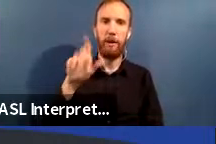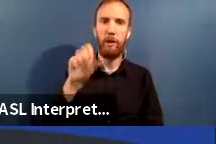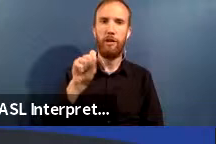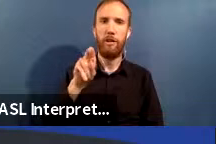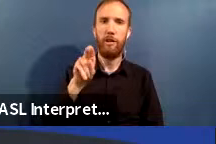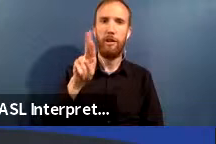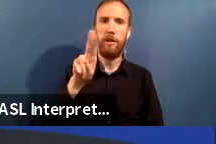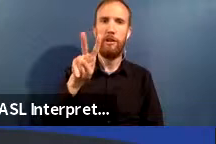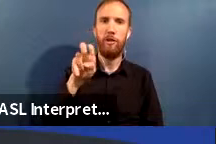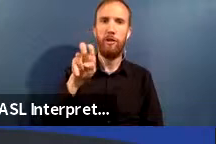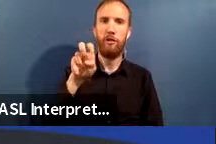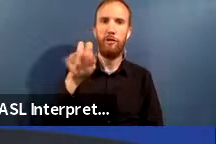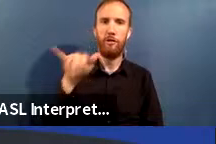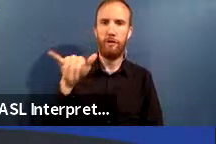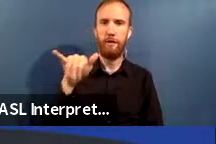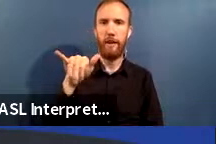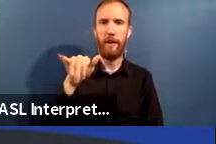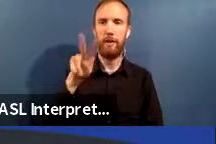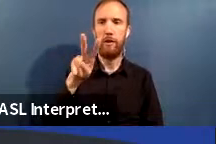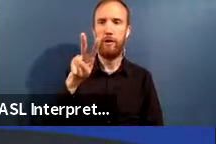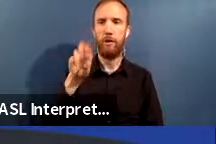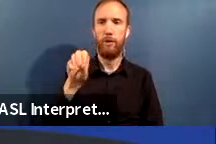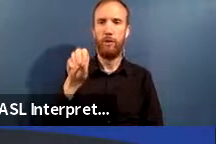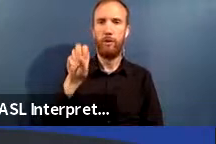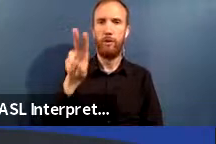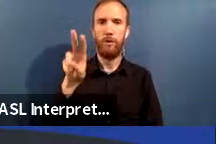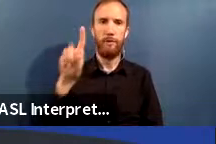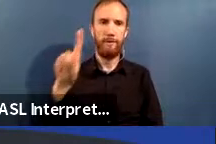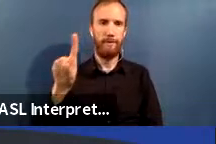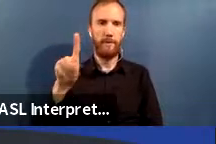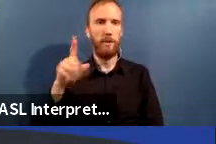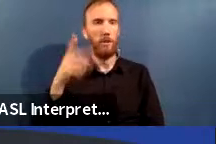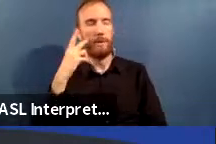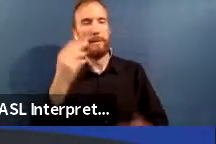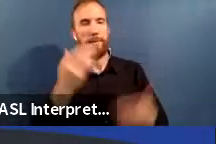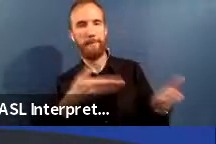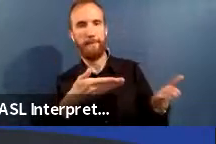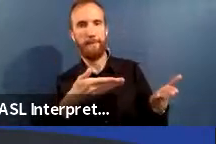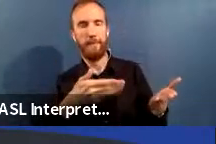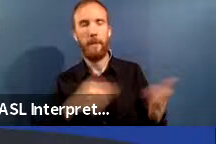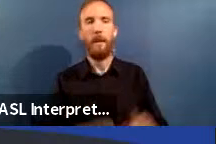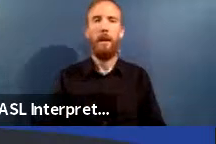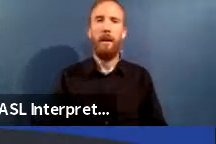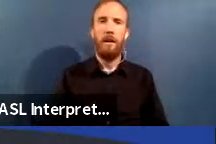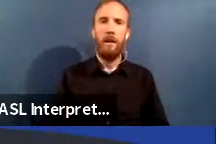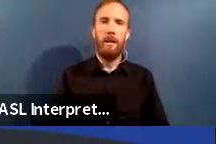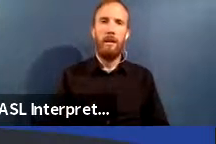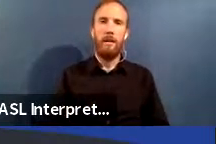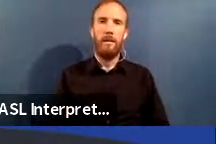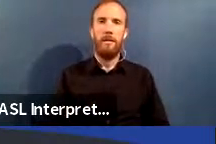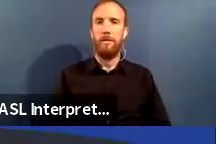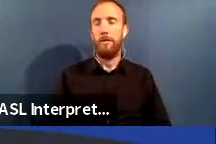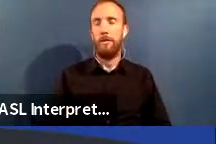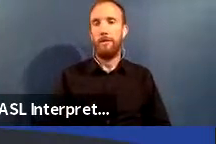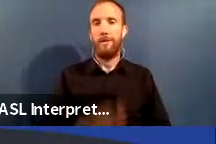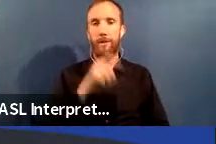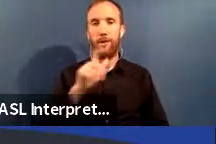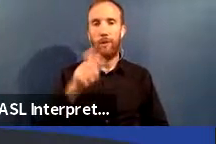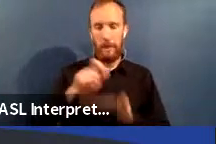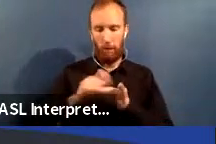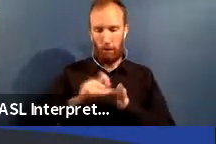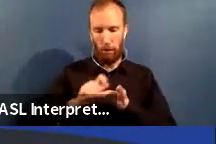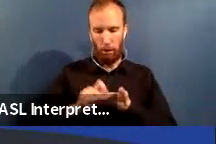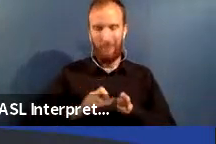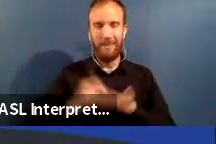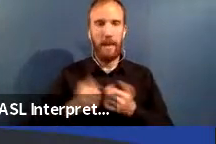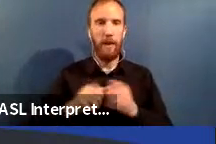cps.edu capital survey /2021. Instead of writing it down, I always, if you want to take a quick picture of the